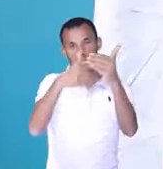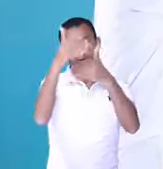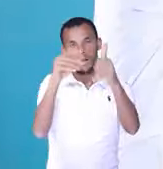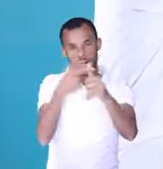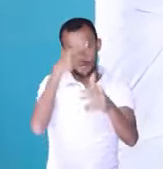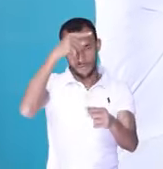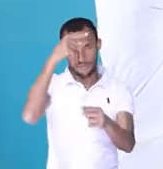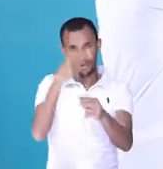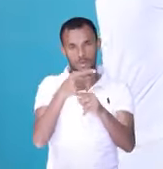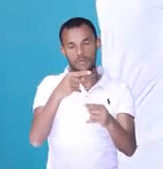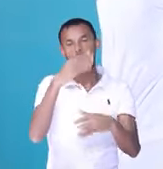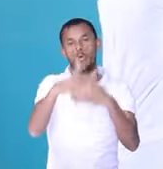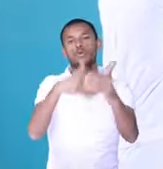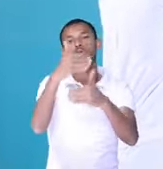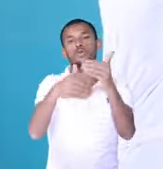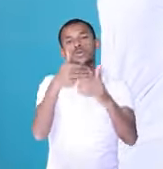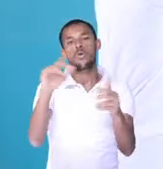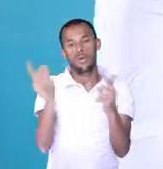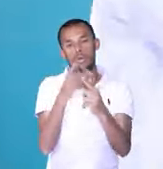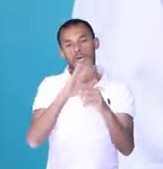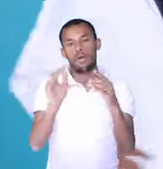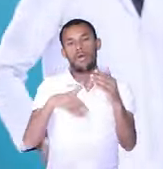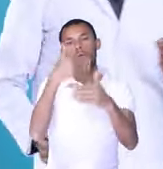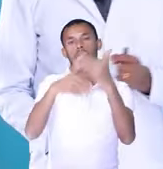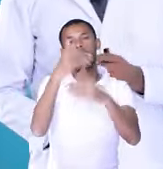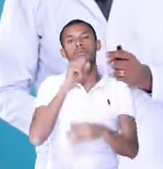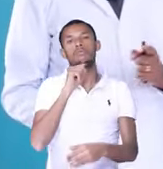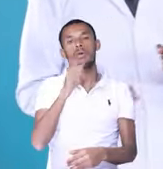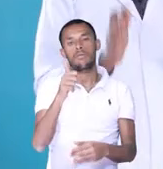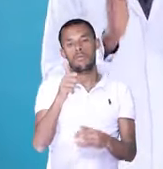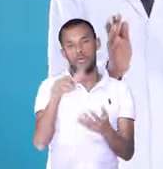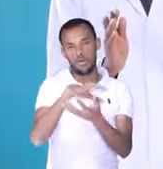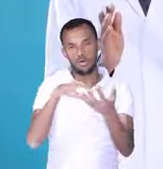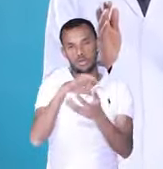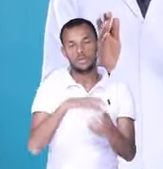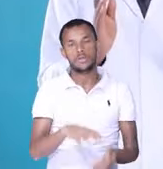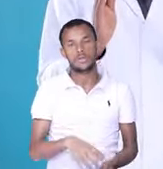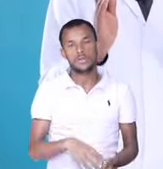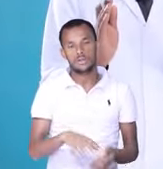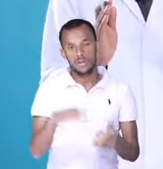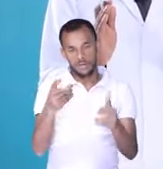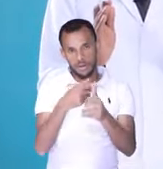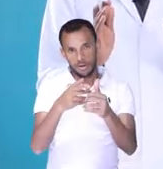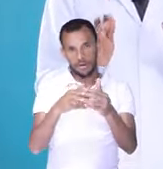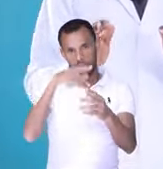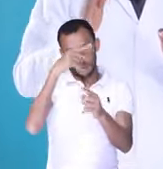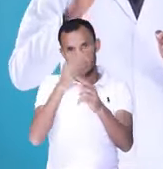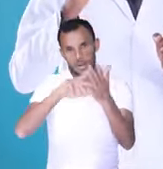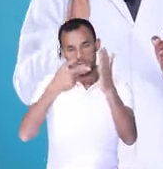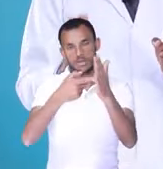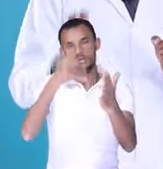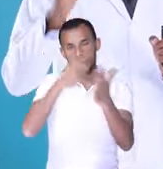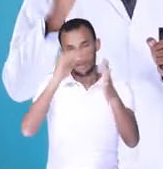collision. The other one is ineffective collision. Effective collisions are collisions